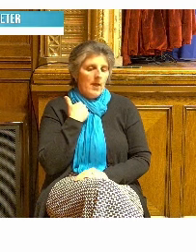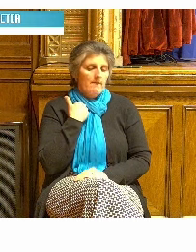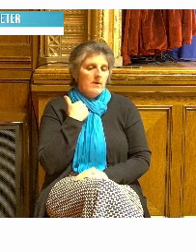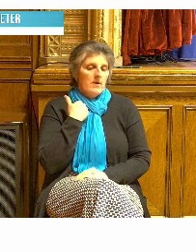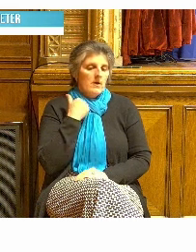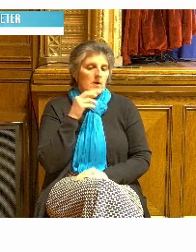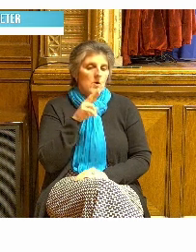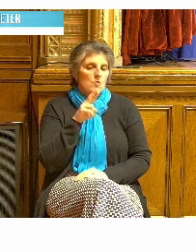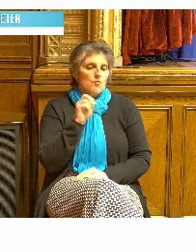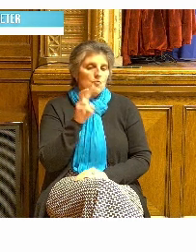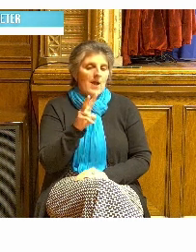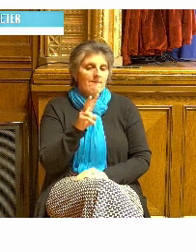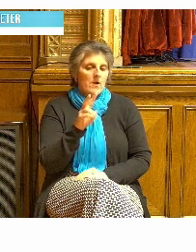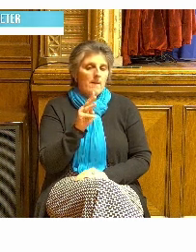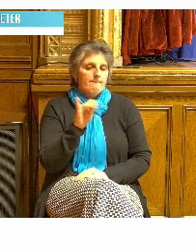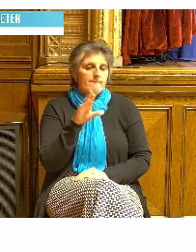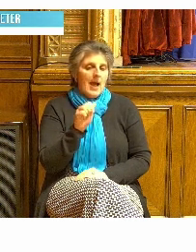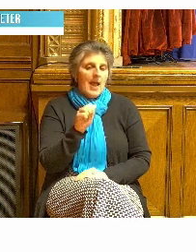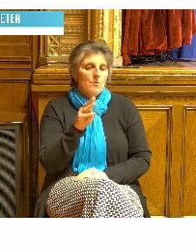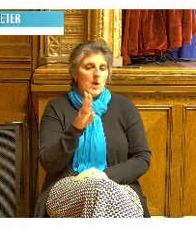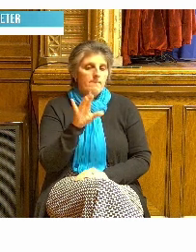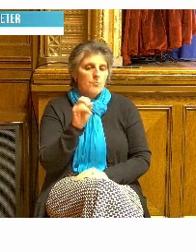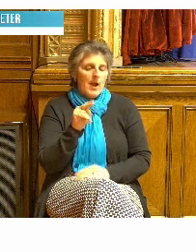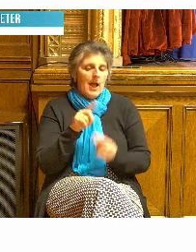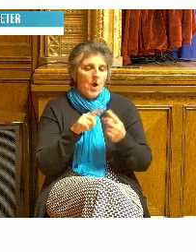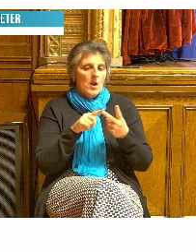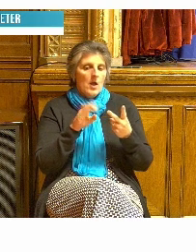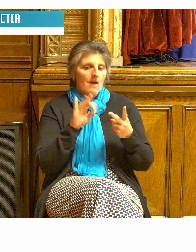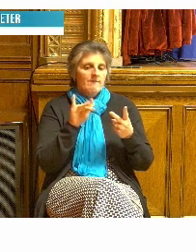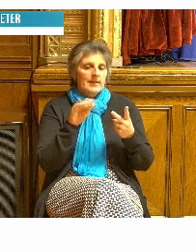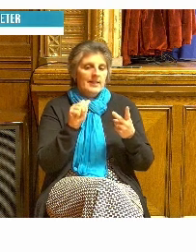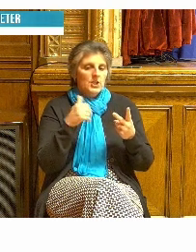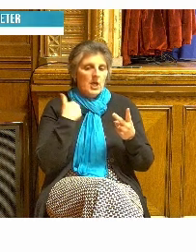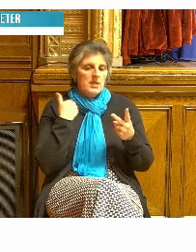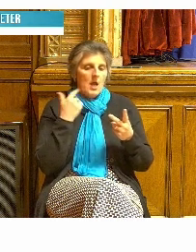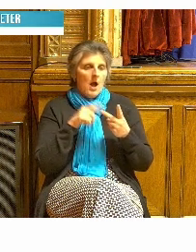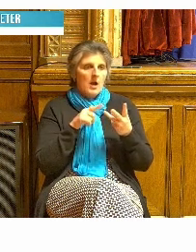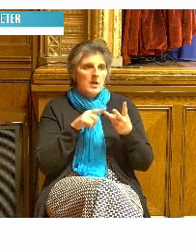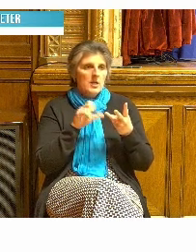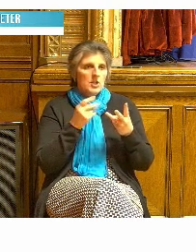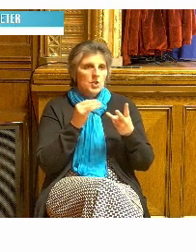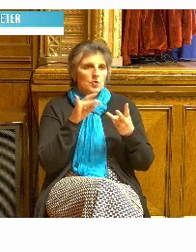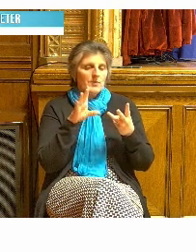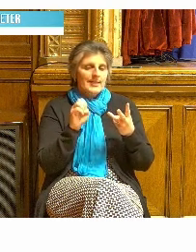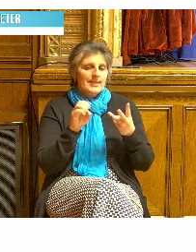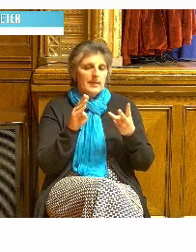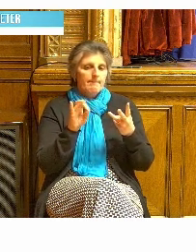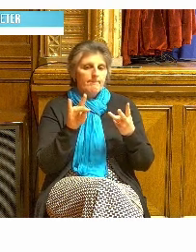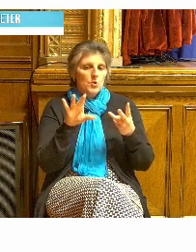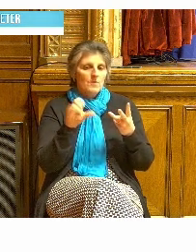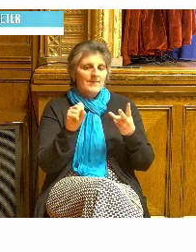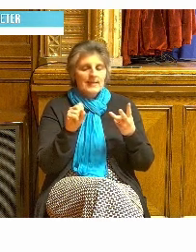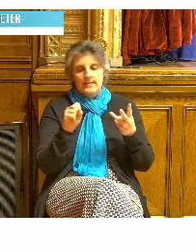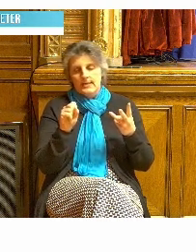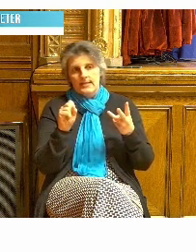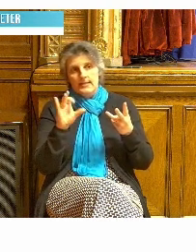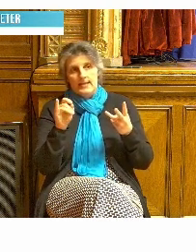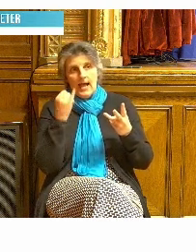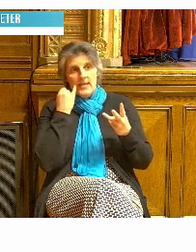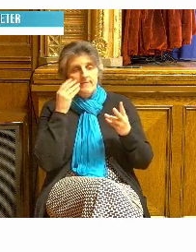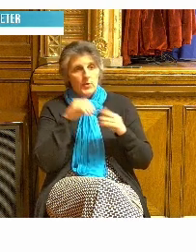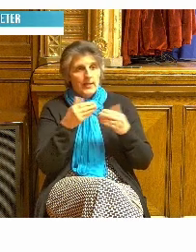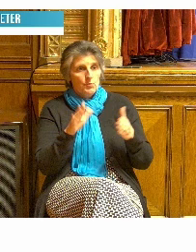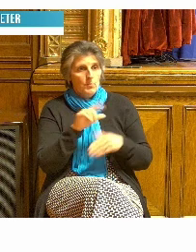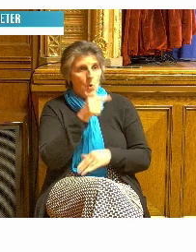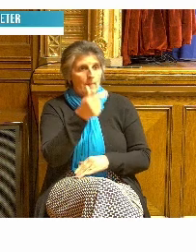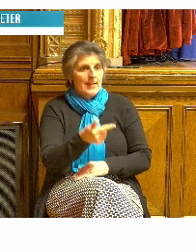we have Reverend Myra Brown, Felicia Young, and Sharice Bufus Scott. If you're in the room, you're up